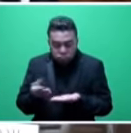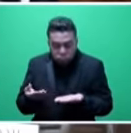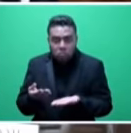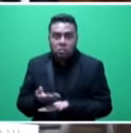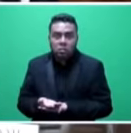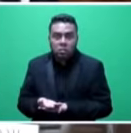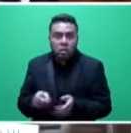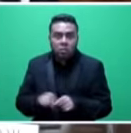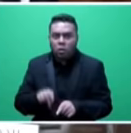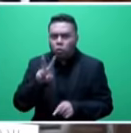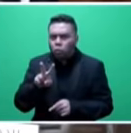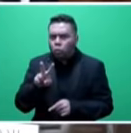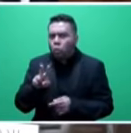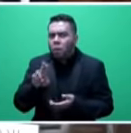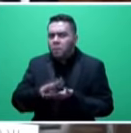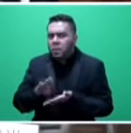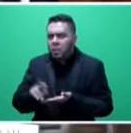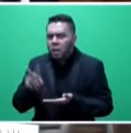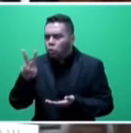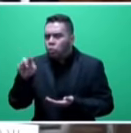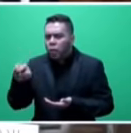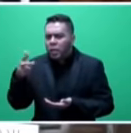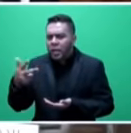billion. Gross deficit, 2.8 billion.